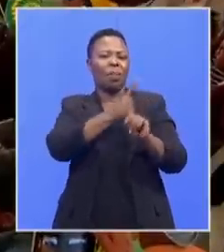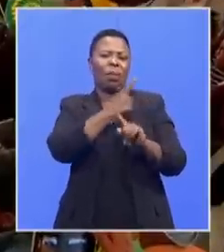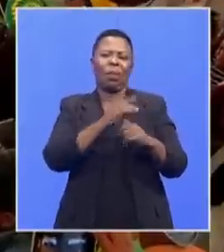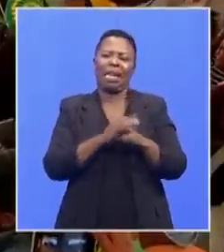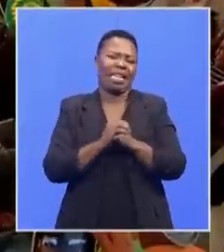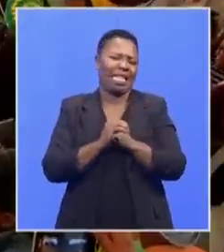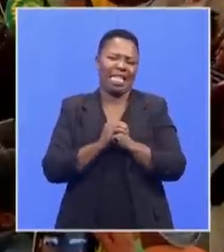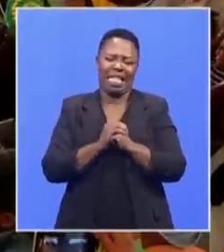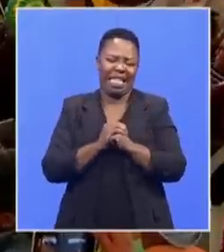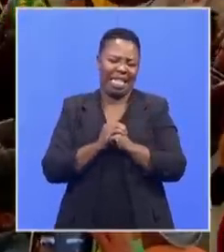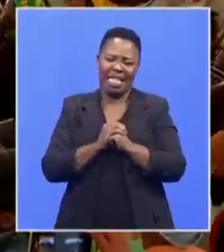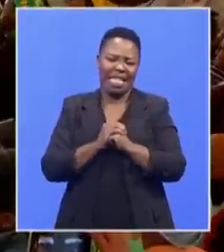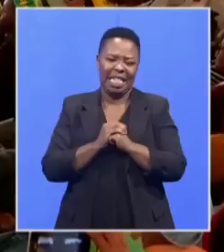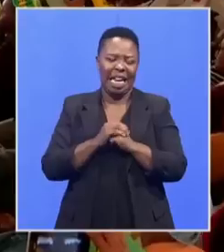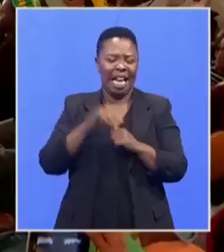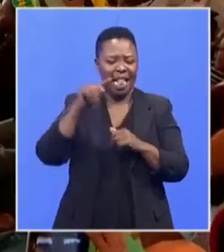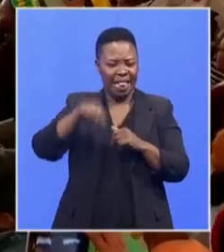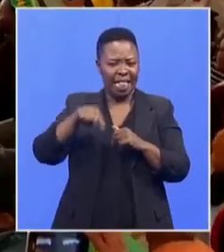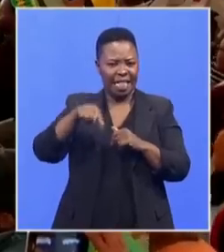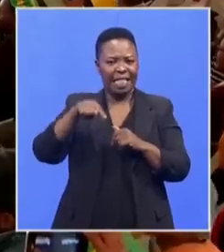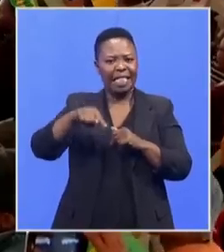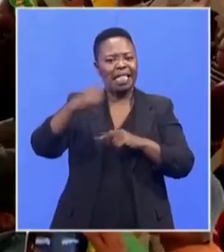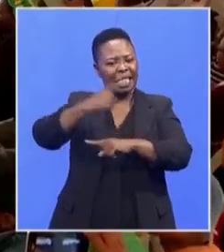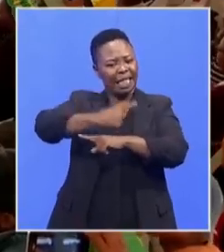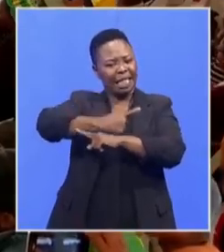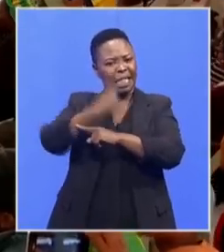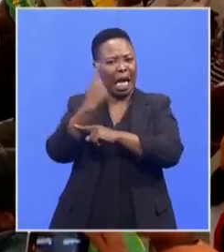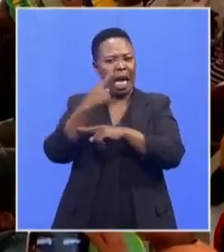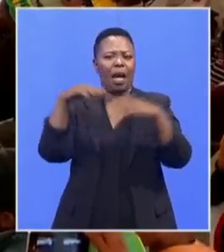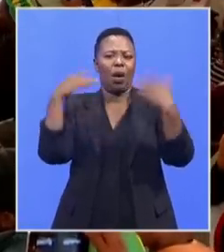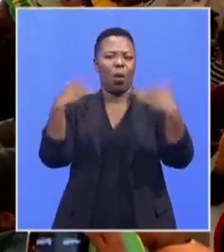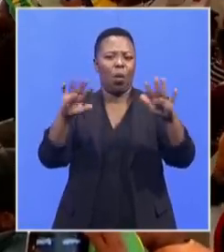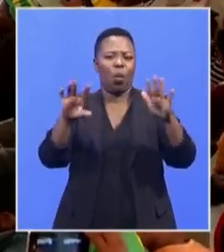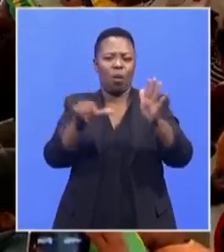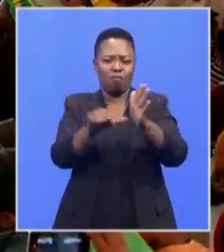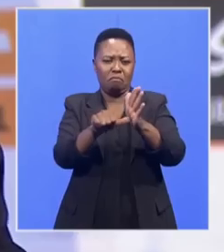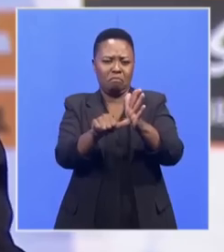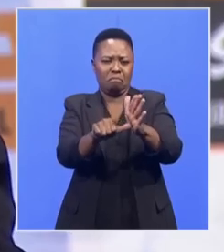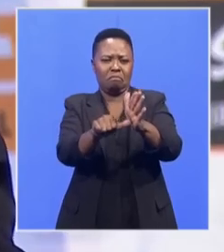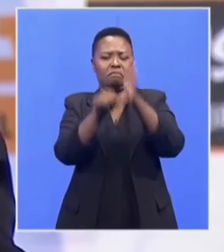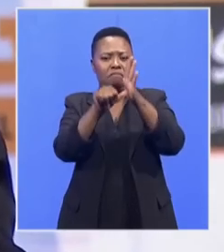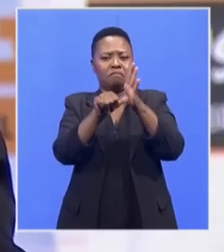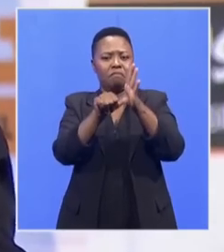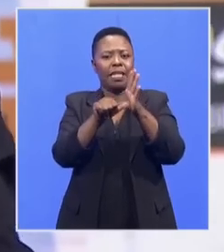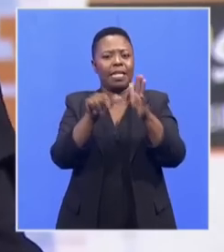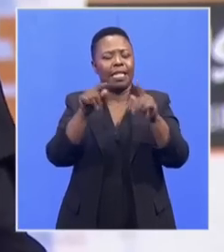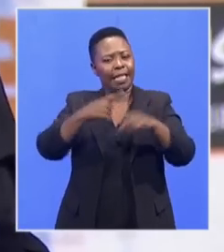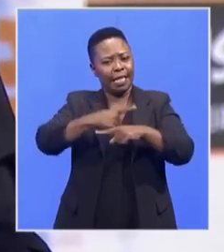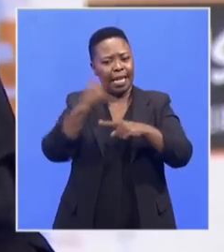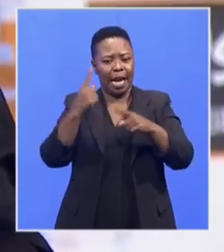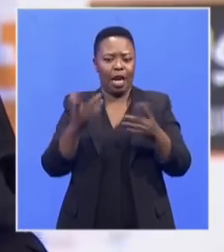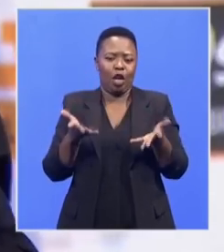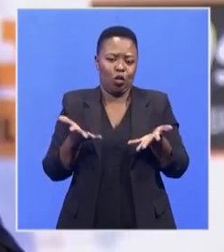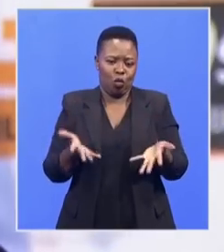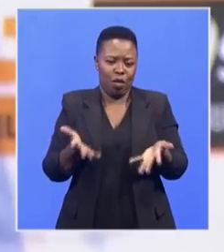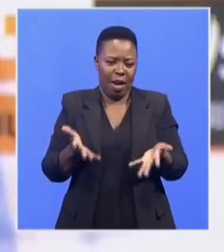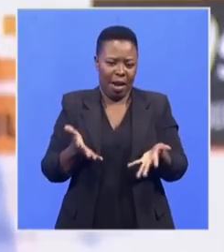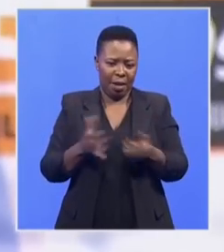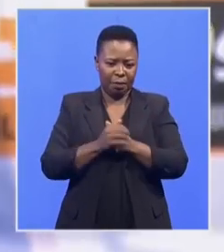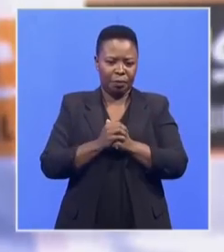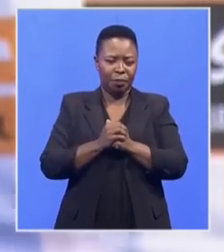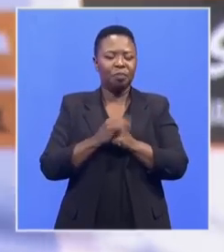Mo letsatsing le la botlhokwa le tshwana le ka jeno. So ke kopa